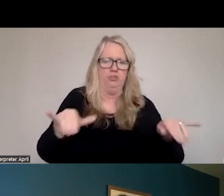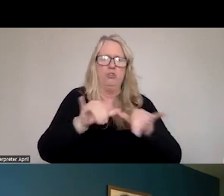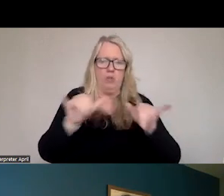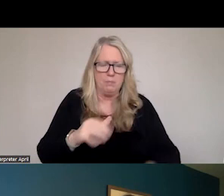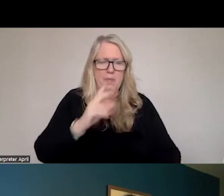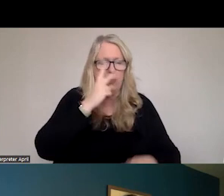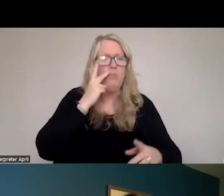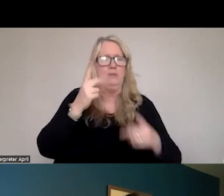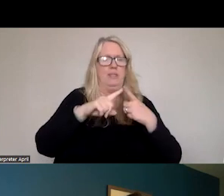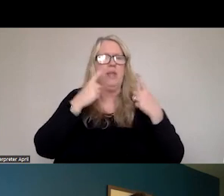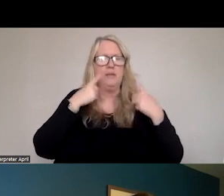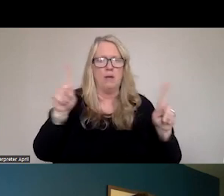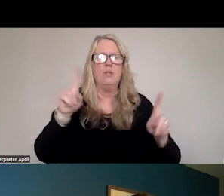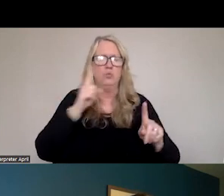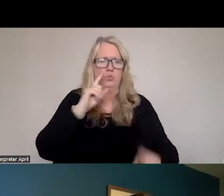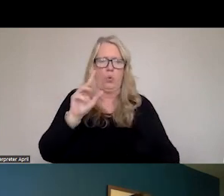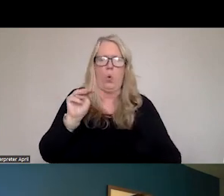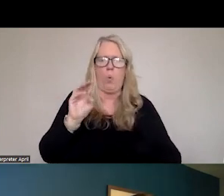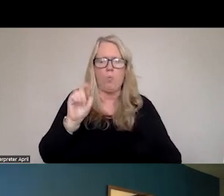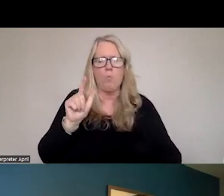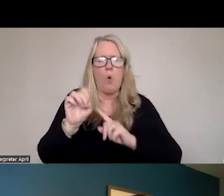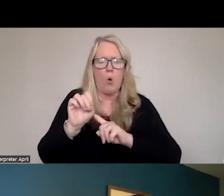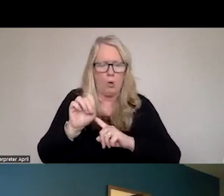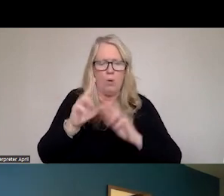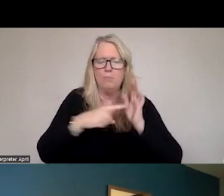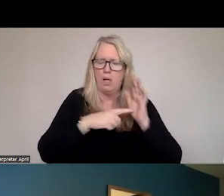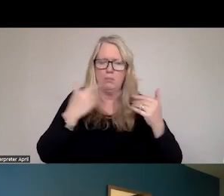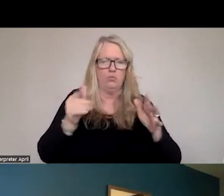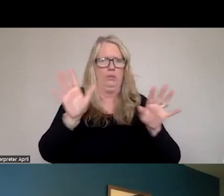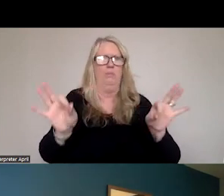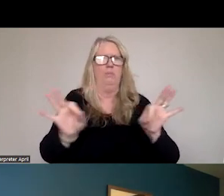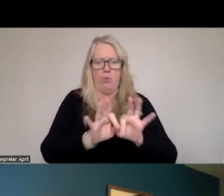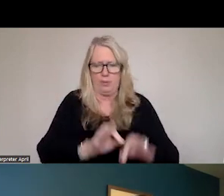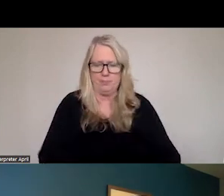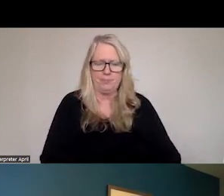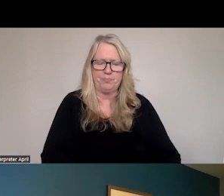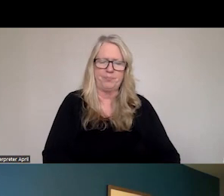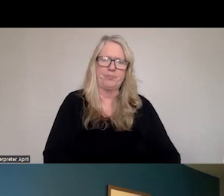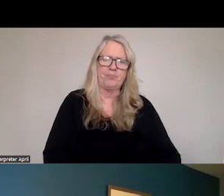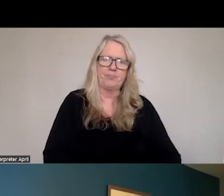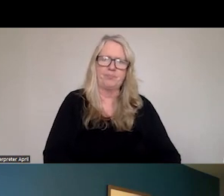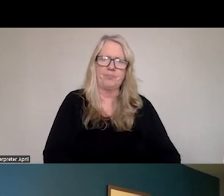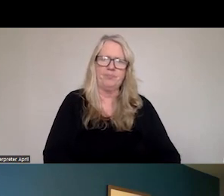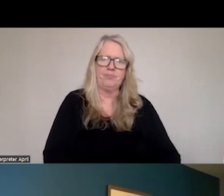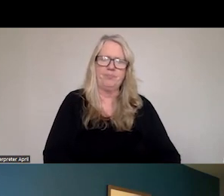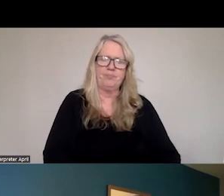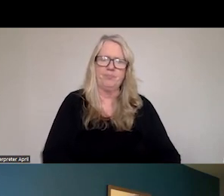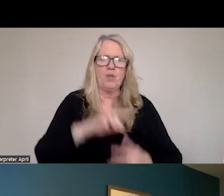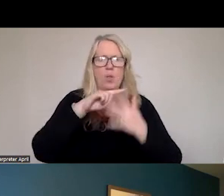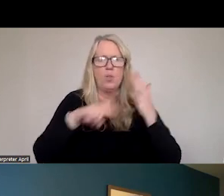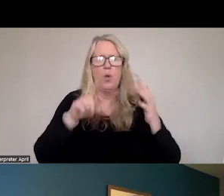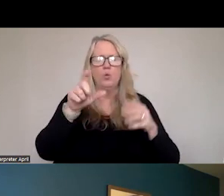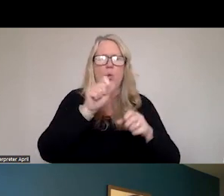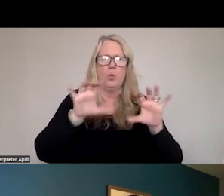work. And so mobile models are really important in the design. And that those workforce that